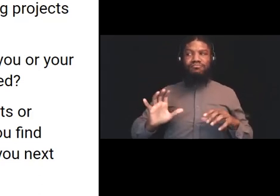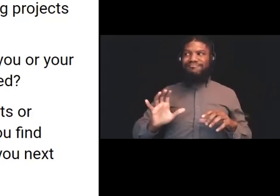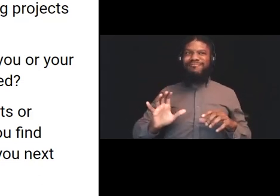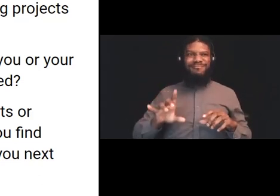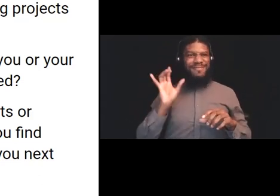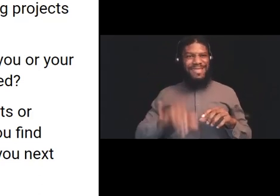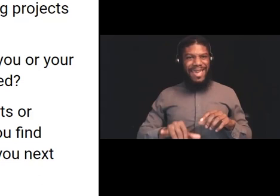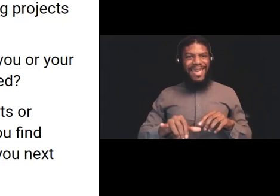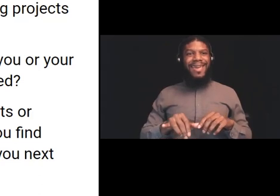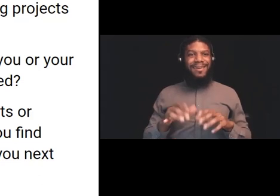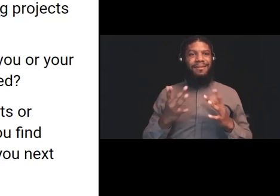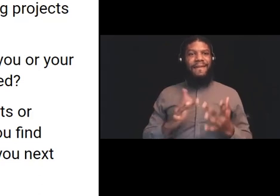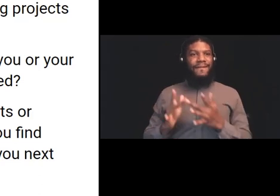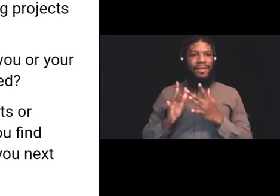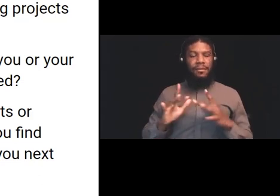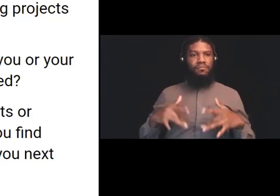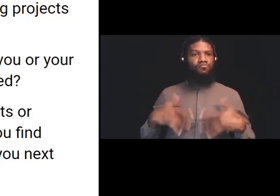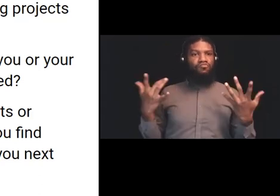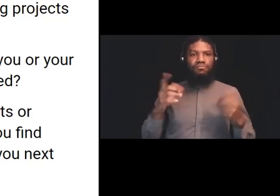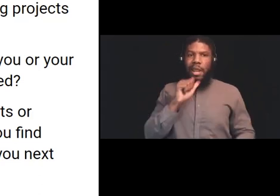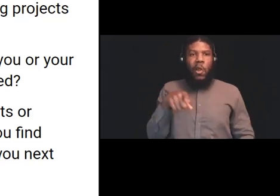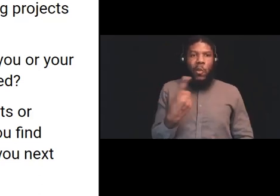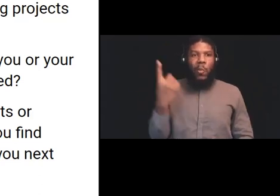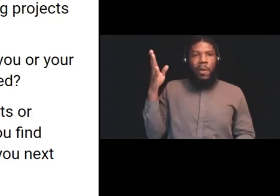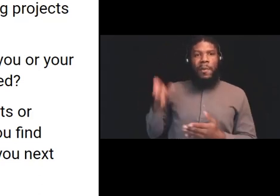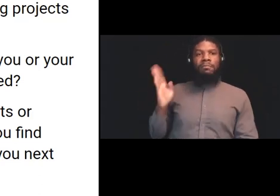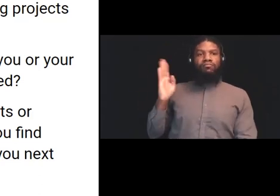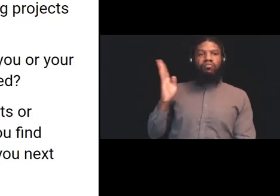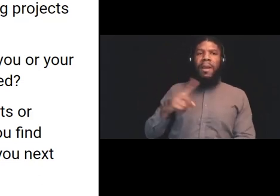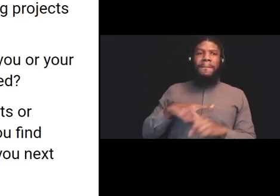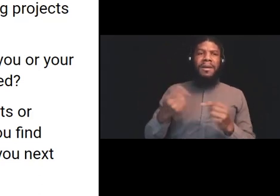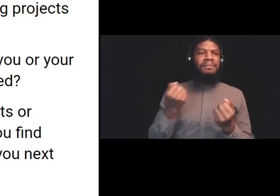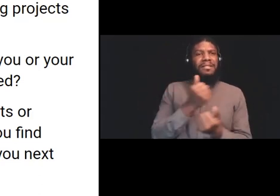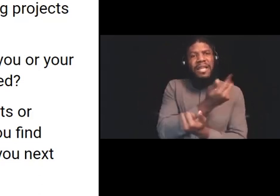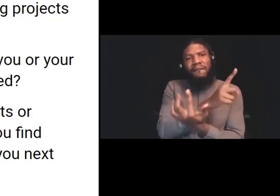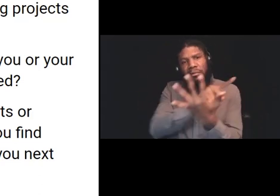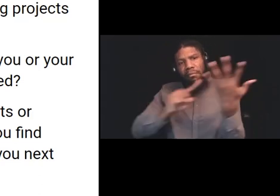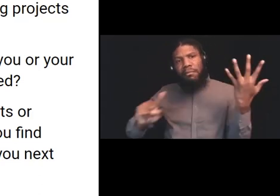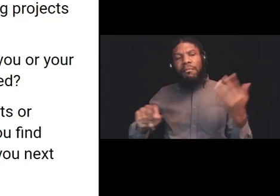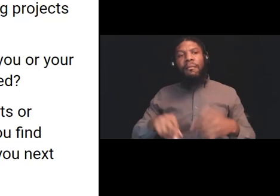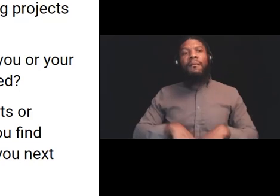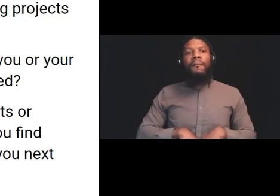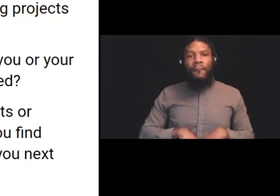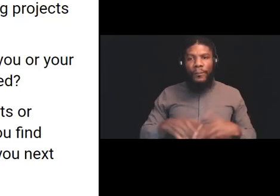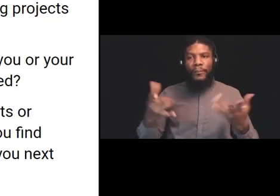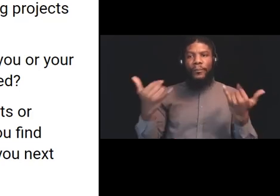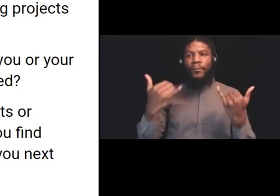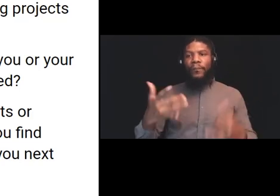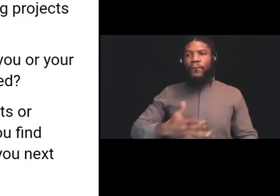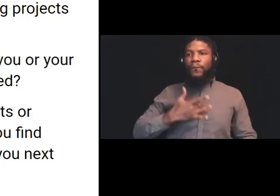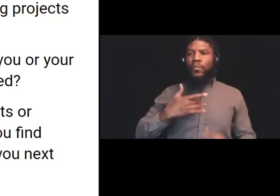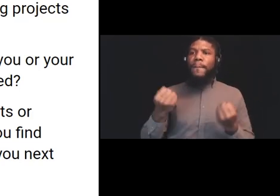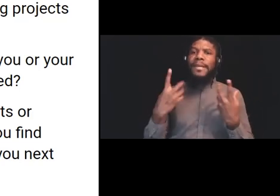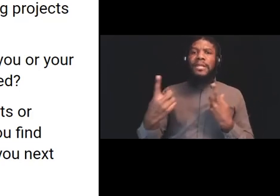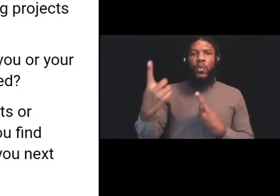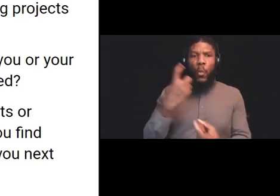more. I think at this point, so many of the questions and issues,